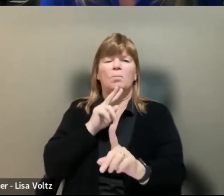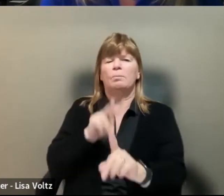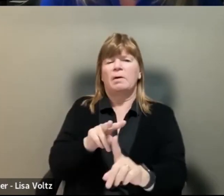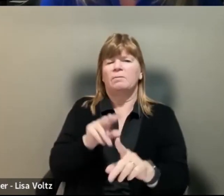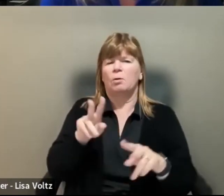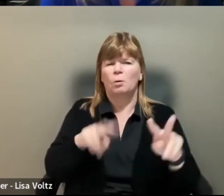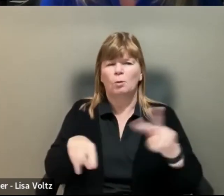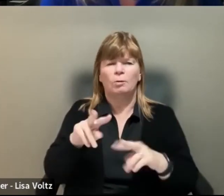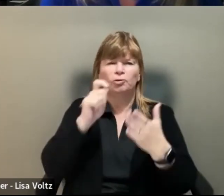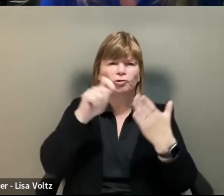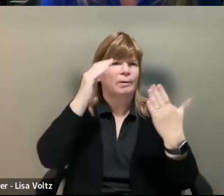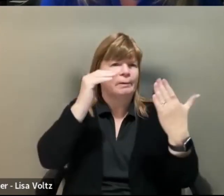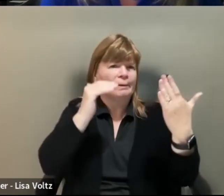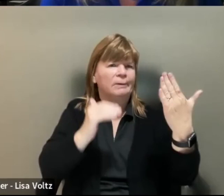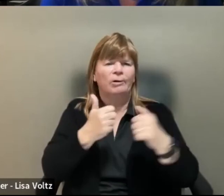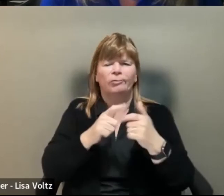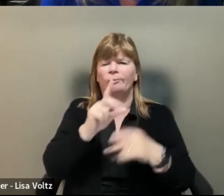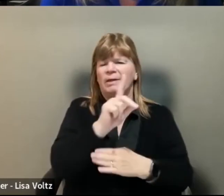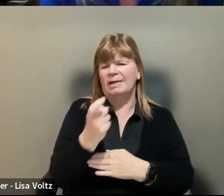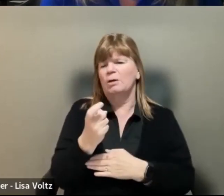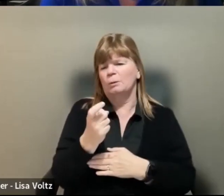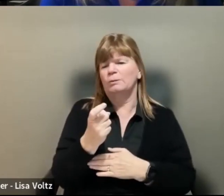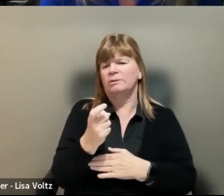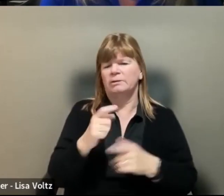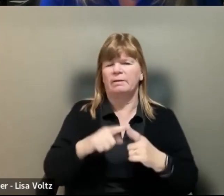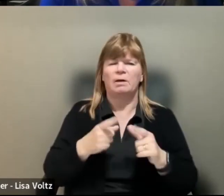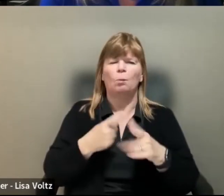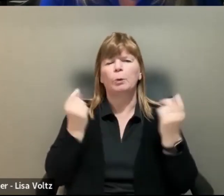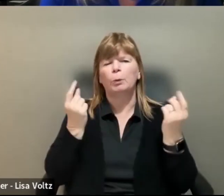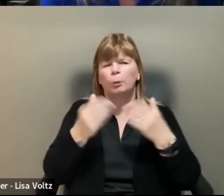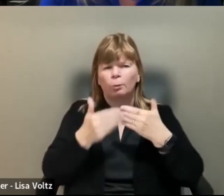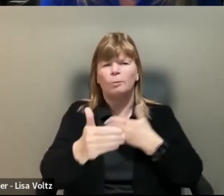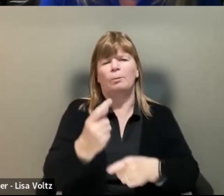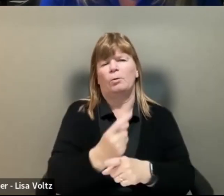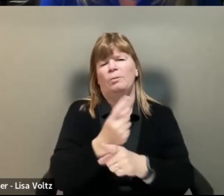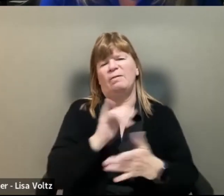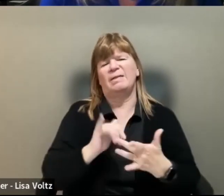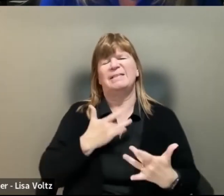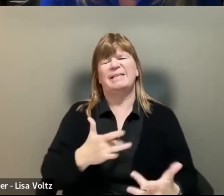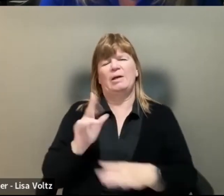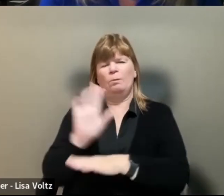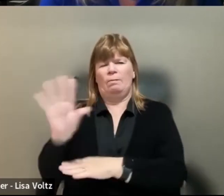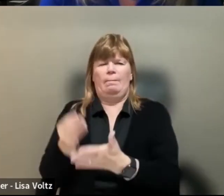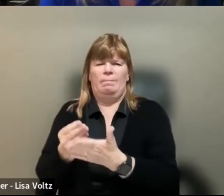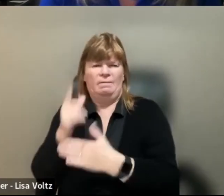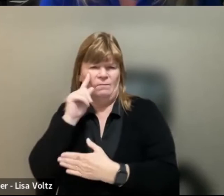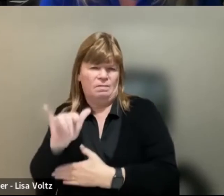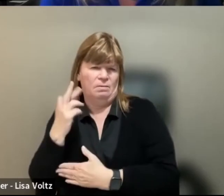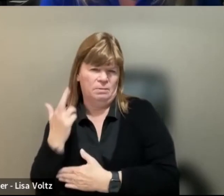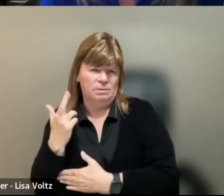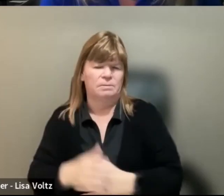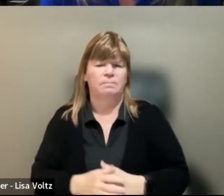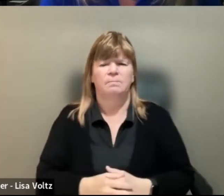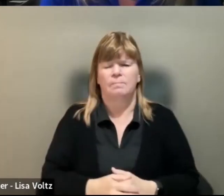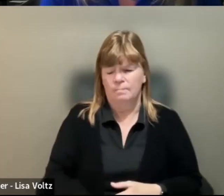a checklist and trying to be able to diagnose it and then move appropriately is what they're using a lot of these funds for. He